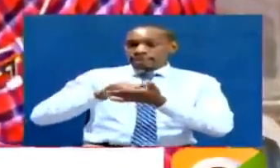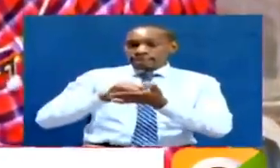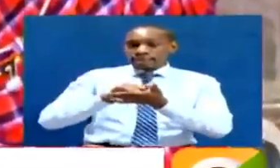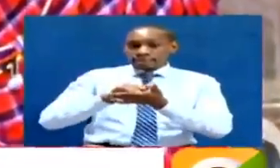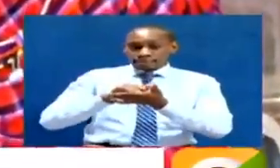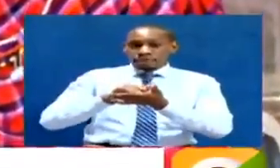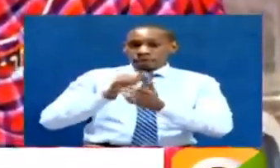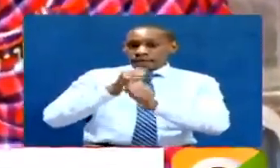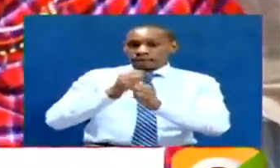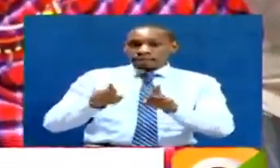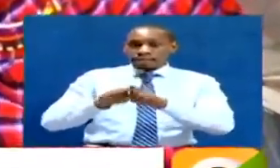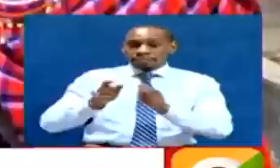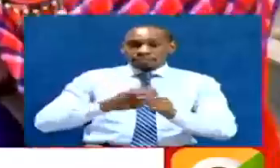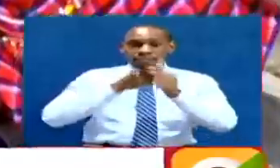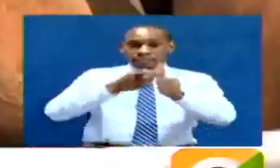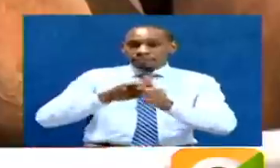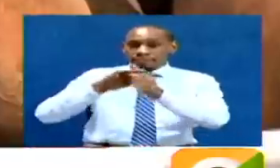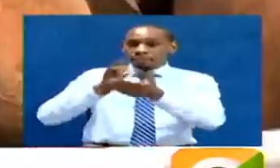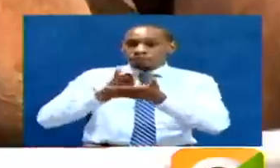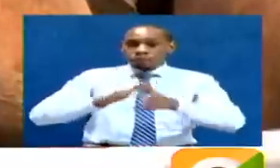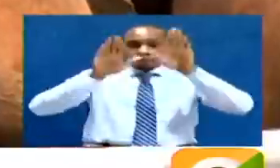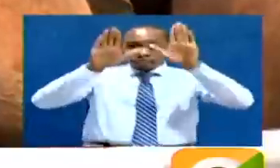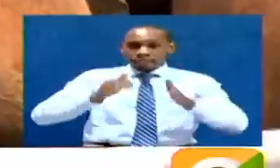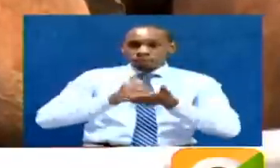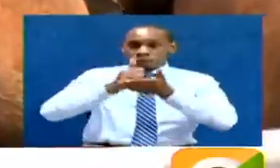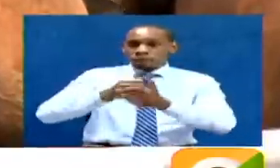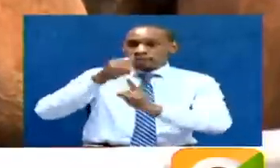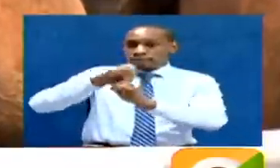shoulders can bear. He has been awarded for being critical in helping